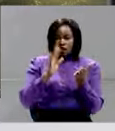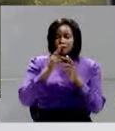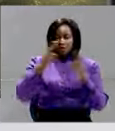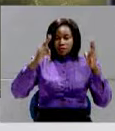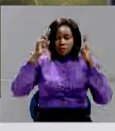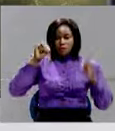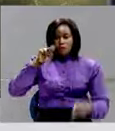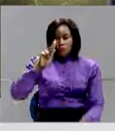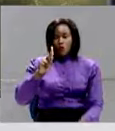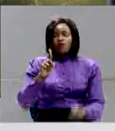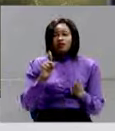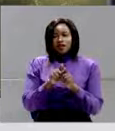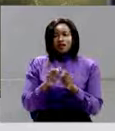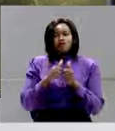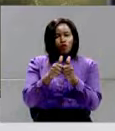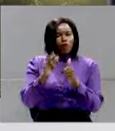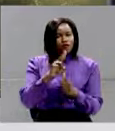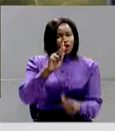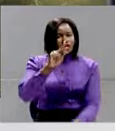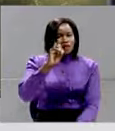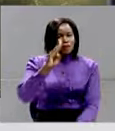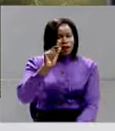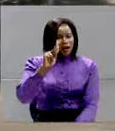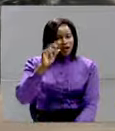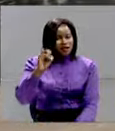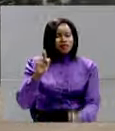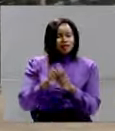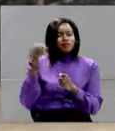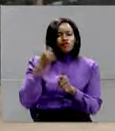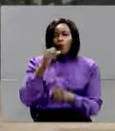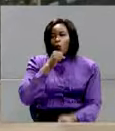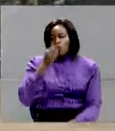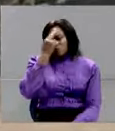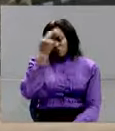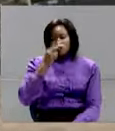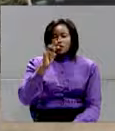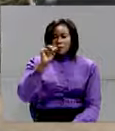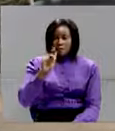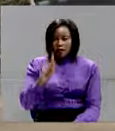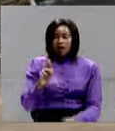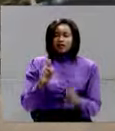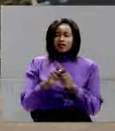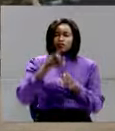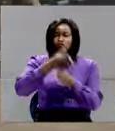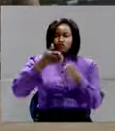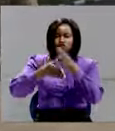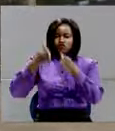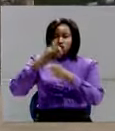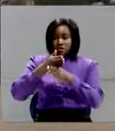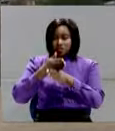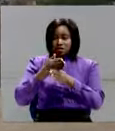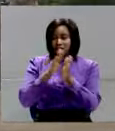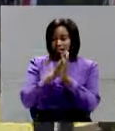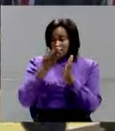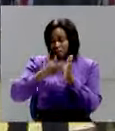of former President Mwai Kibaki, an alumni of Makerere University, who helped build a presidential library. During the